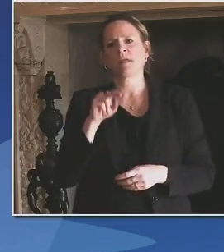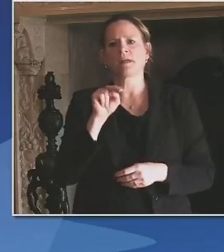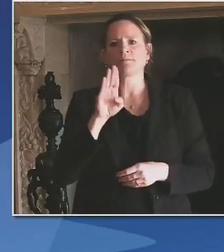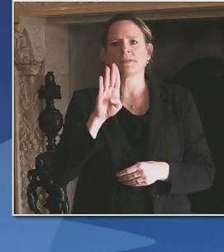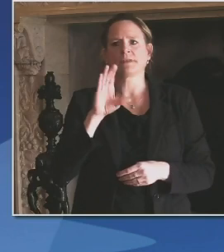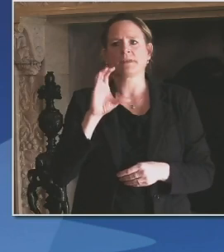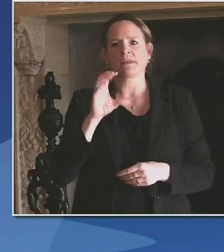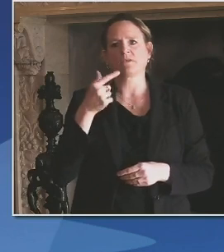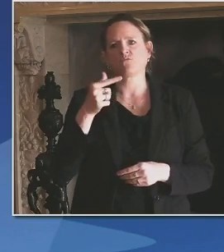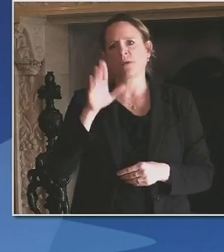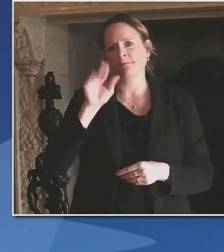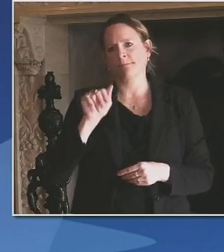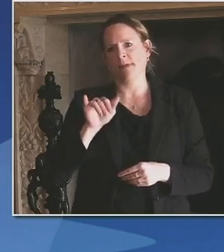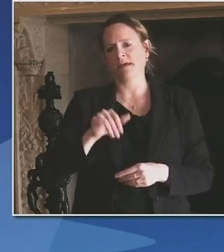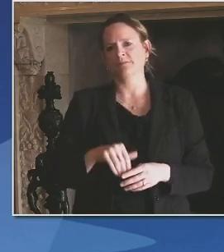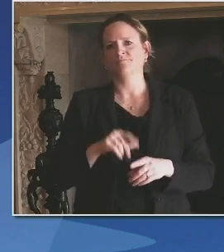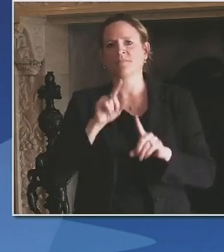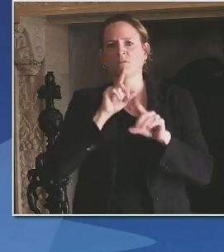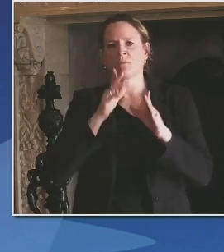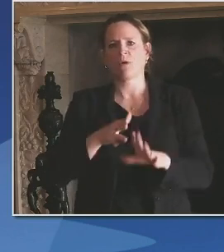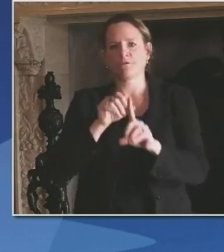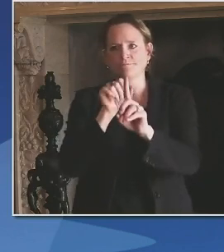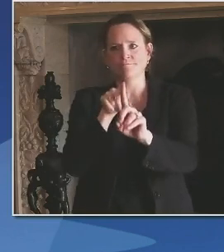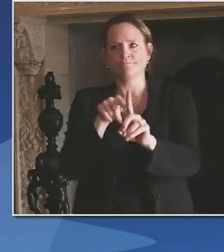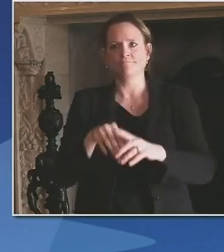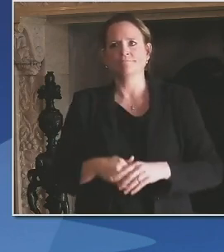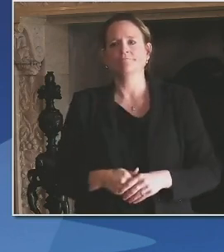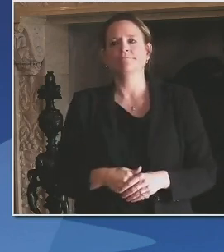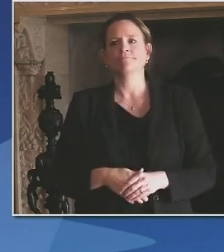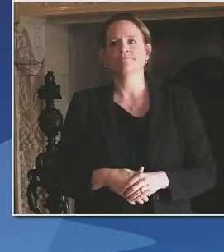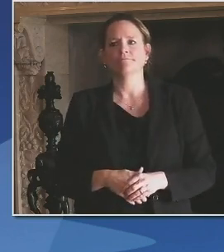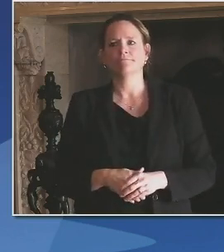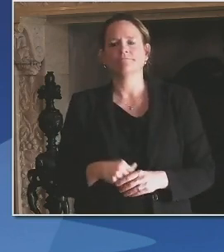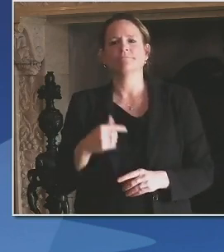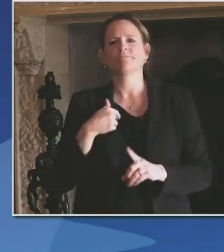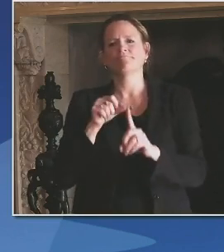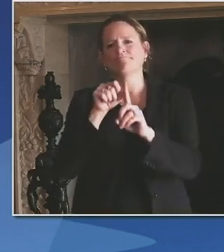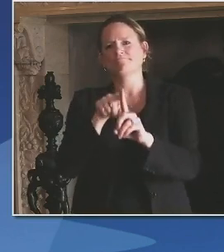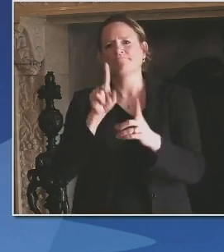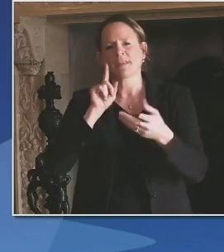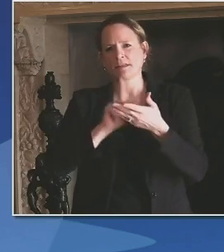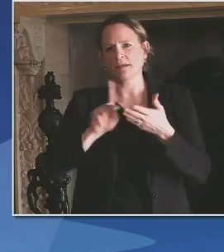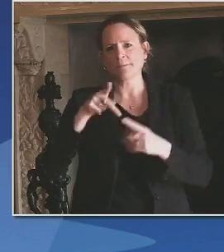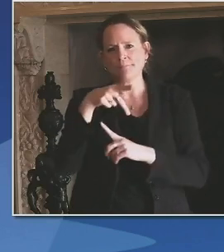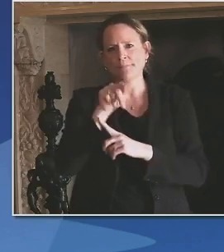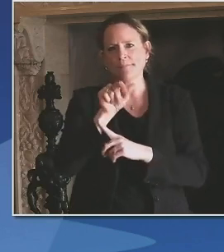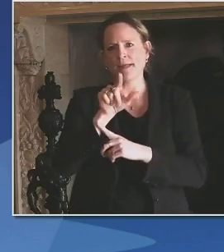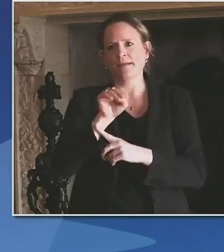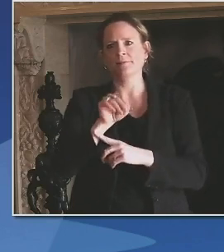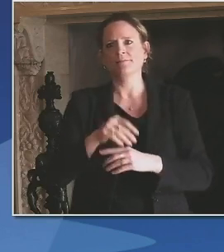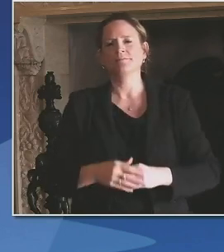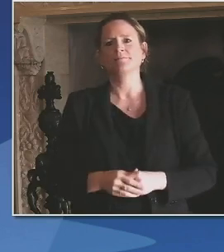Hi, my question is for Secretary-designee Palm. Now, last week we were talking about more than